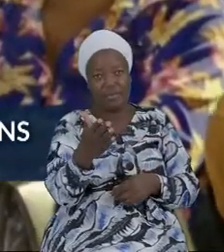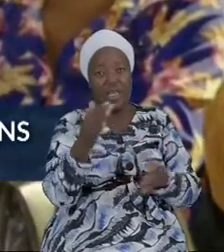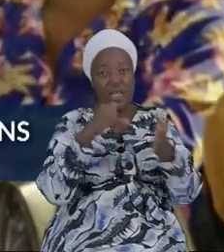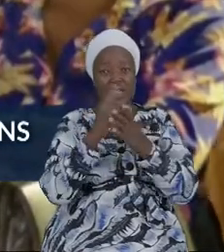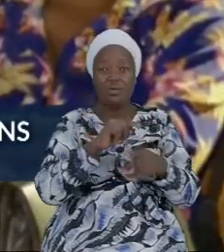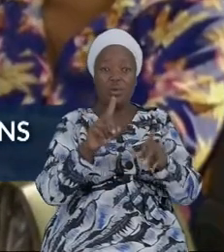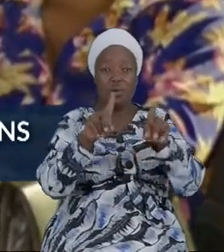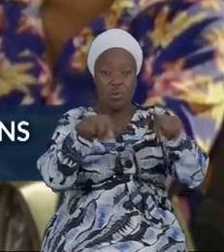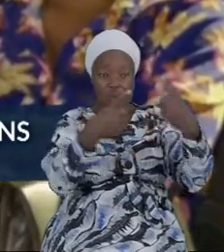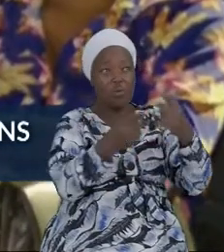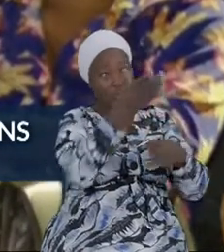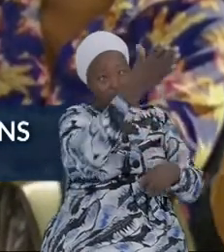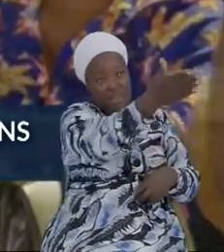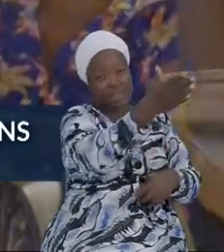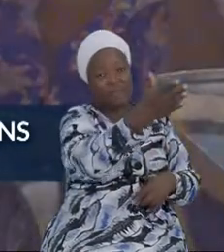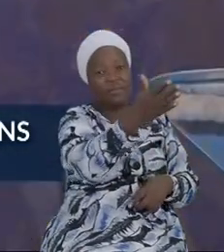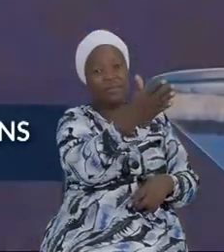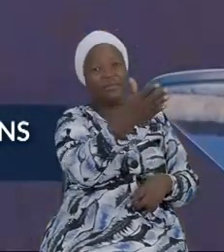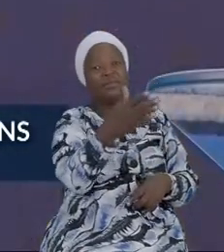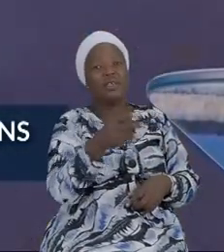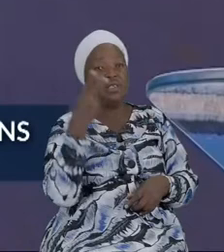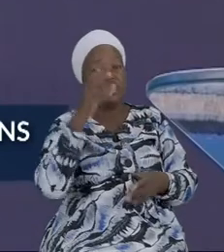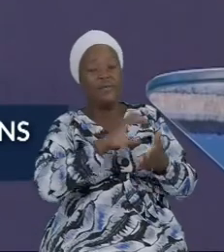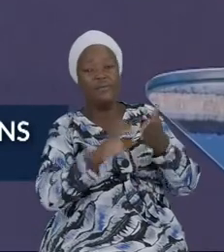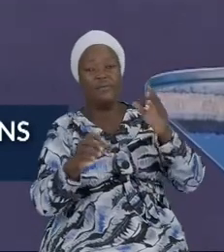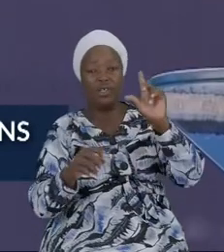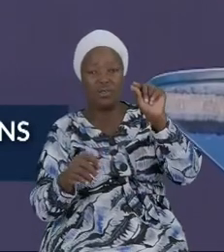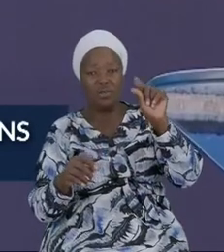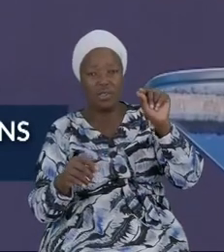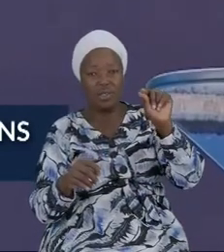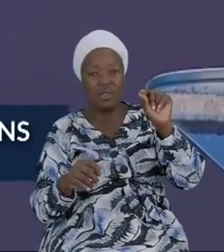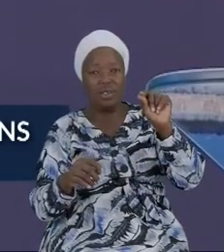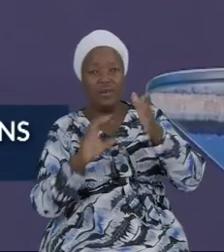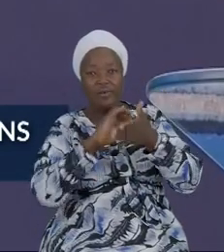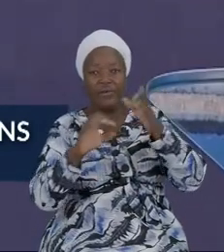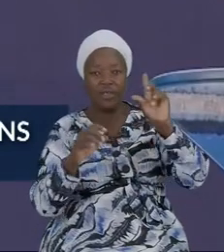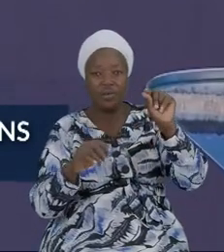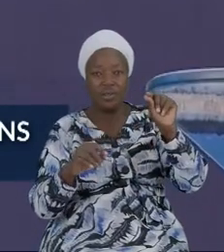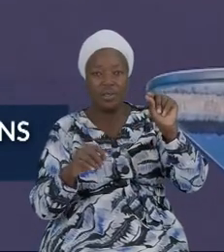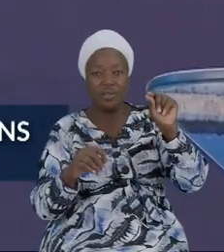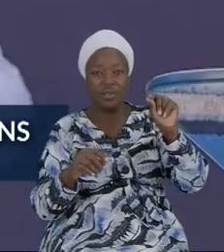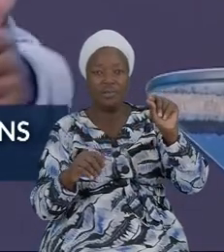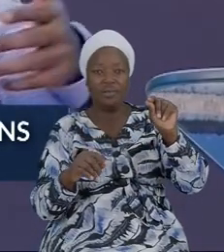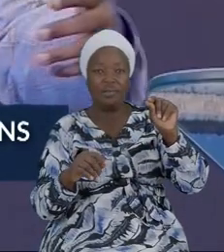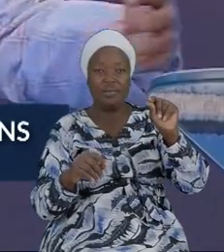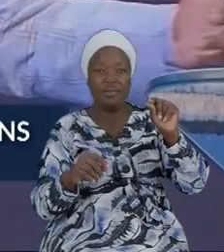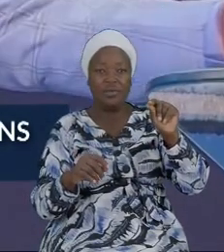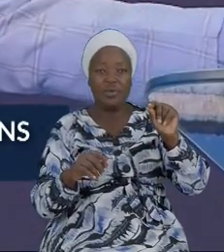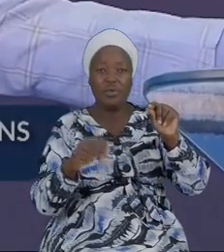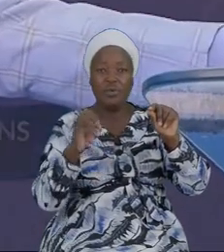will spread over there. Look at verse 20. In verse 20, it tells us,